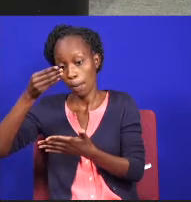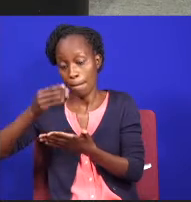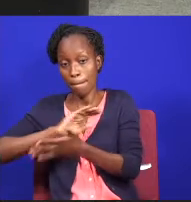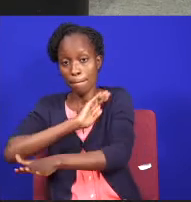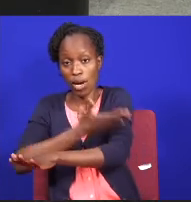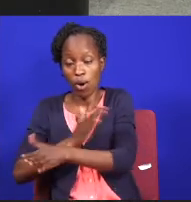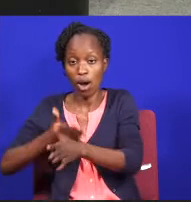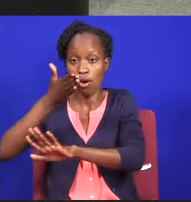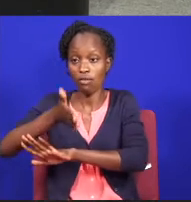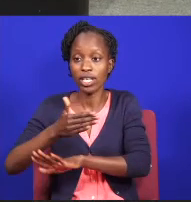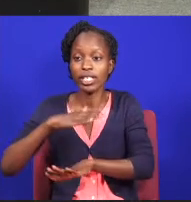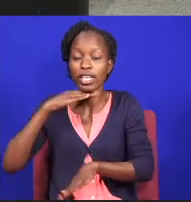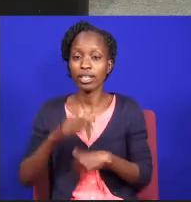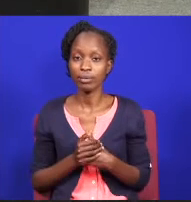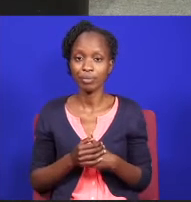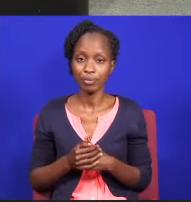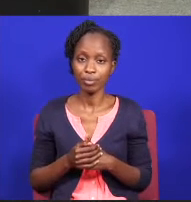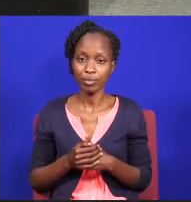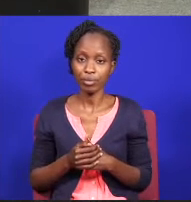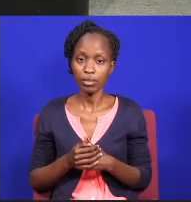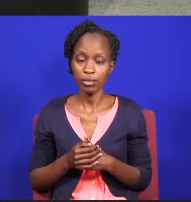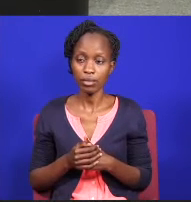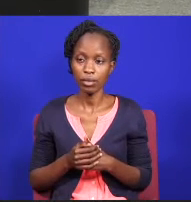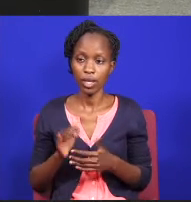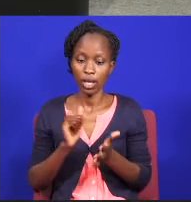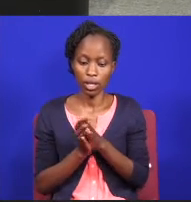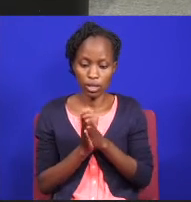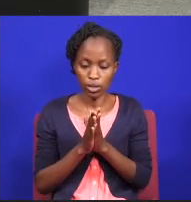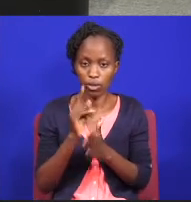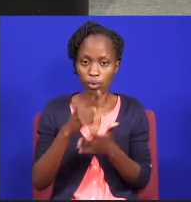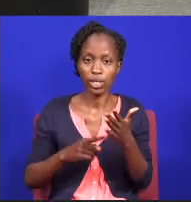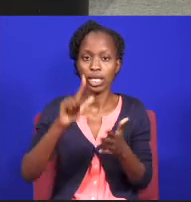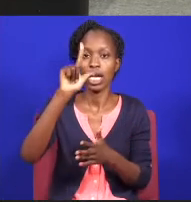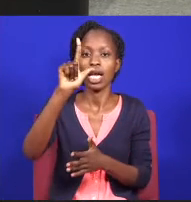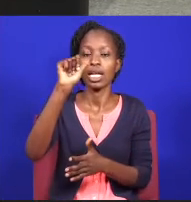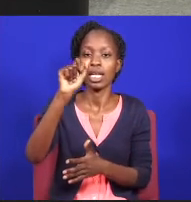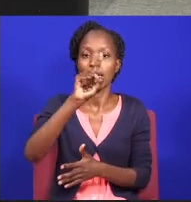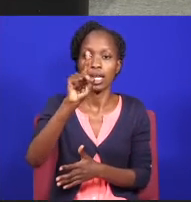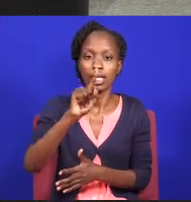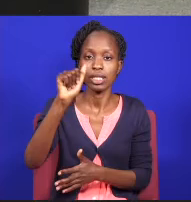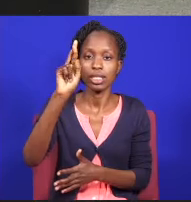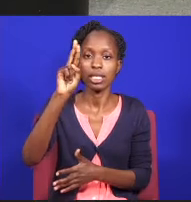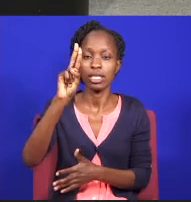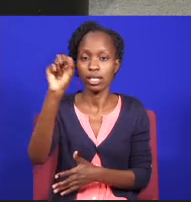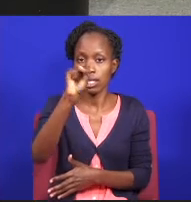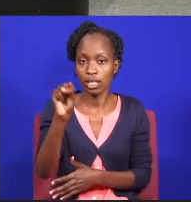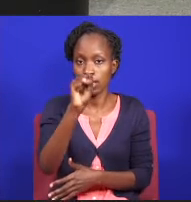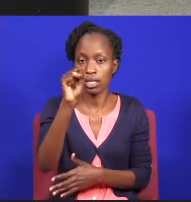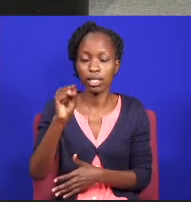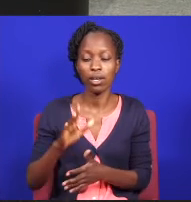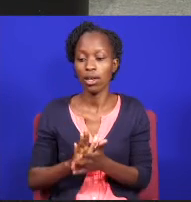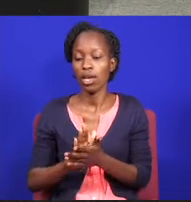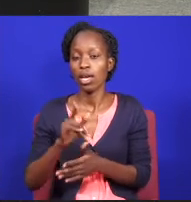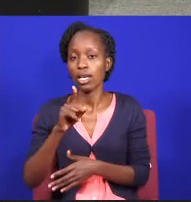has power over death. That was the story of? Lazarus. Lazarus. Lazarus was dead, and Lazarus